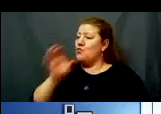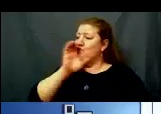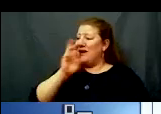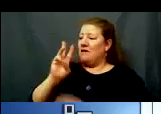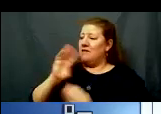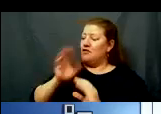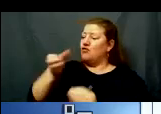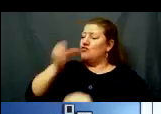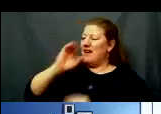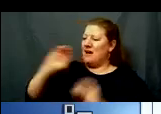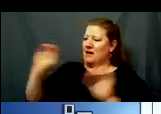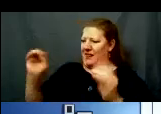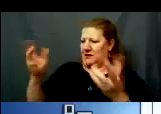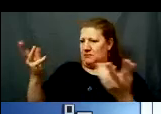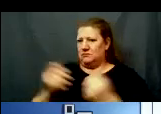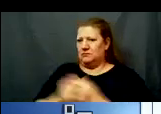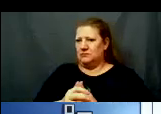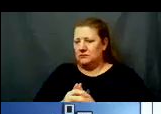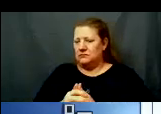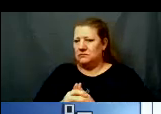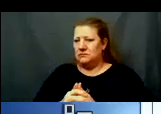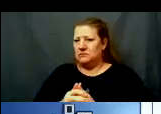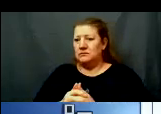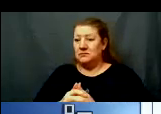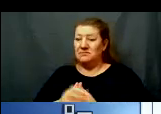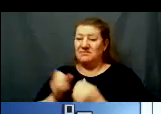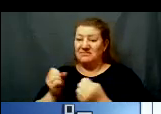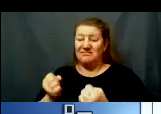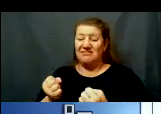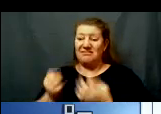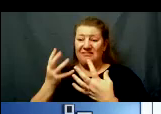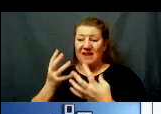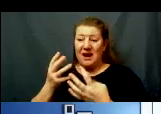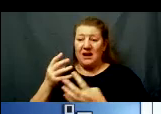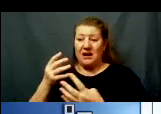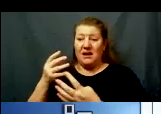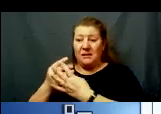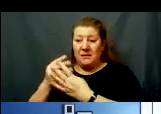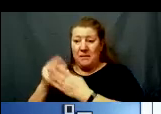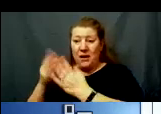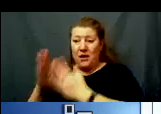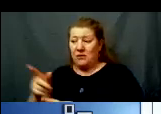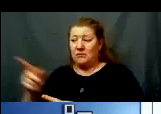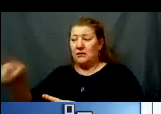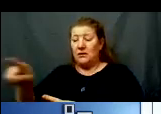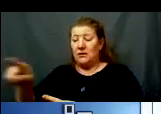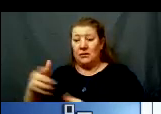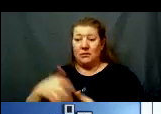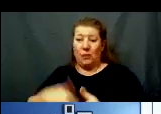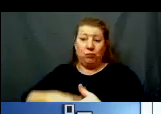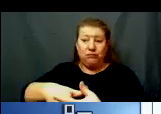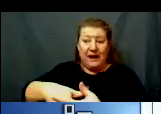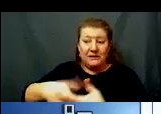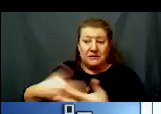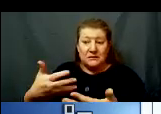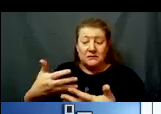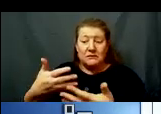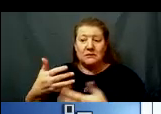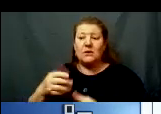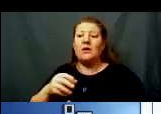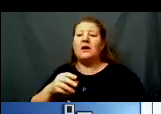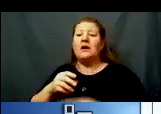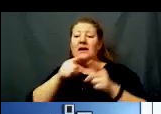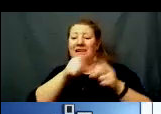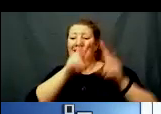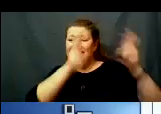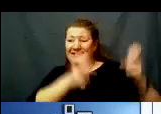all. And this included a number of inmates, of incarcerated persons who were pregnant as well. Water is a human right. That's a